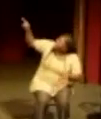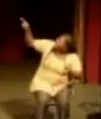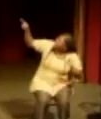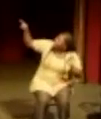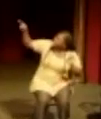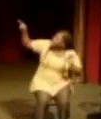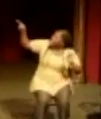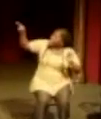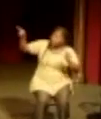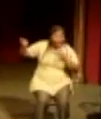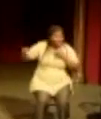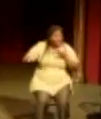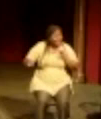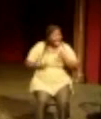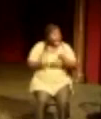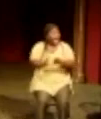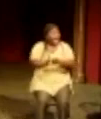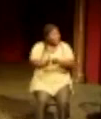wear it